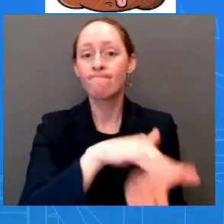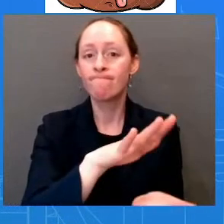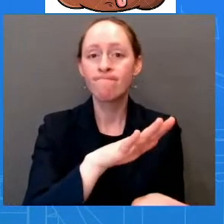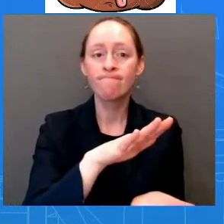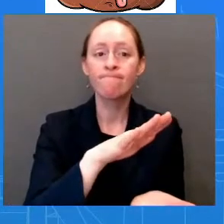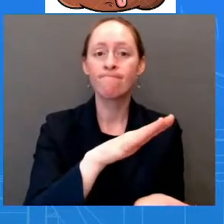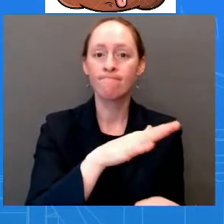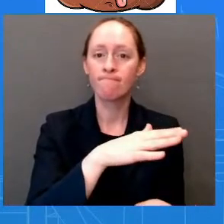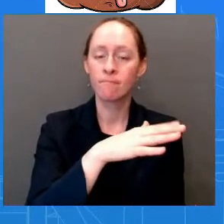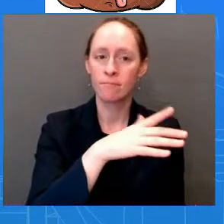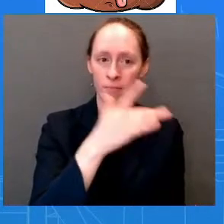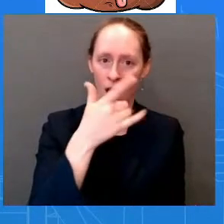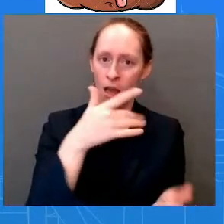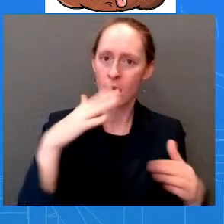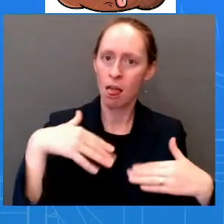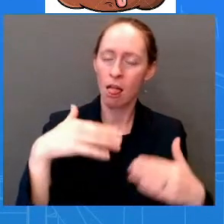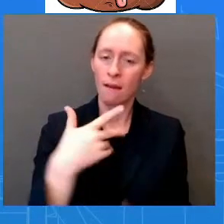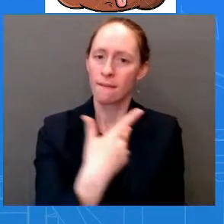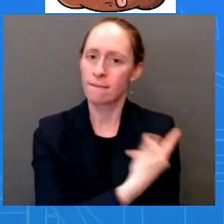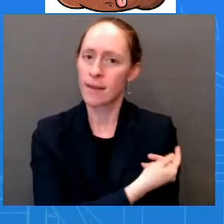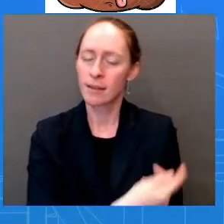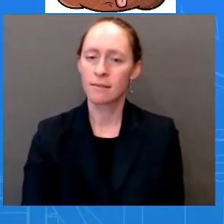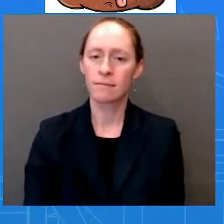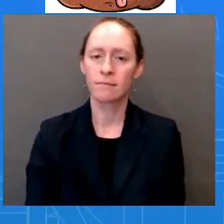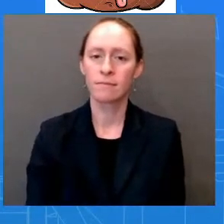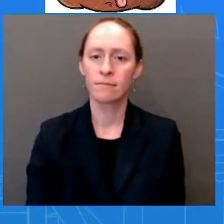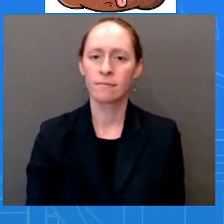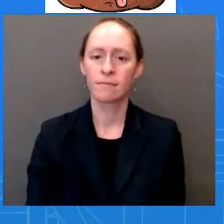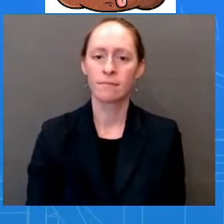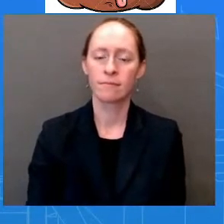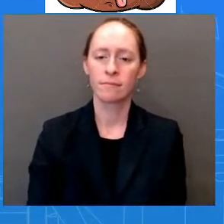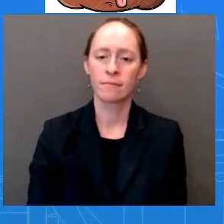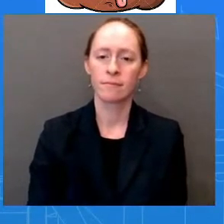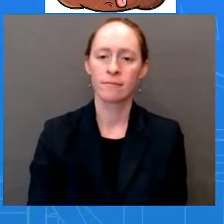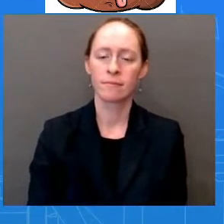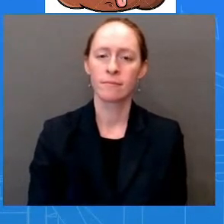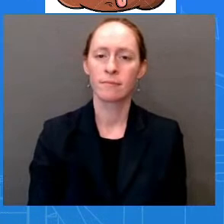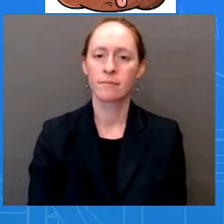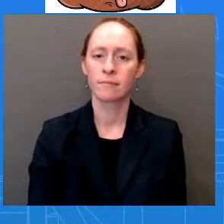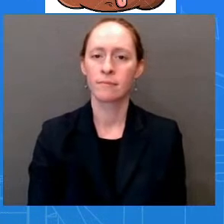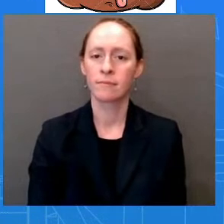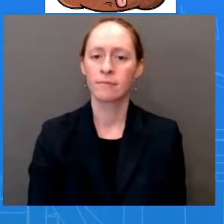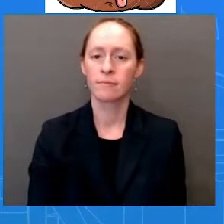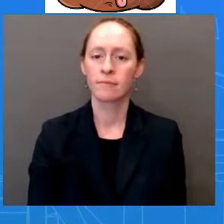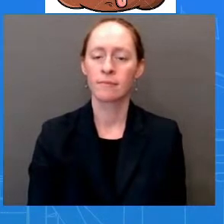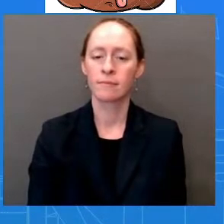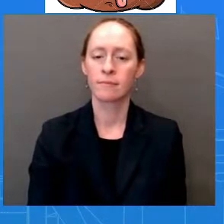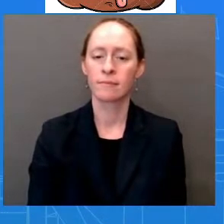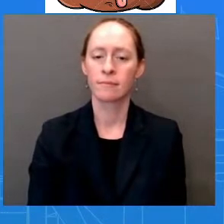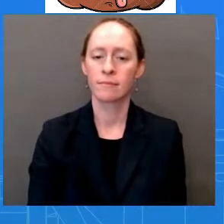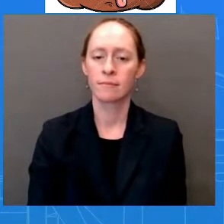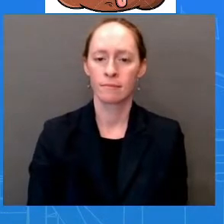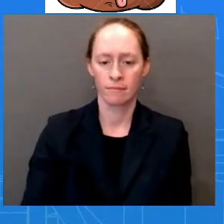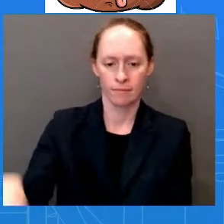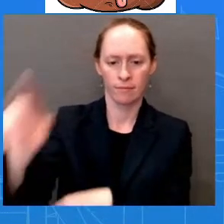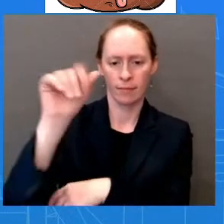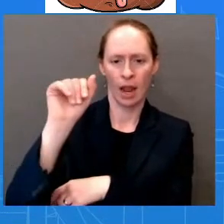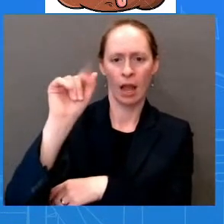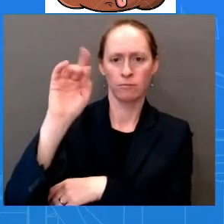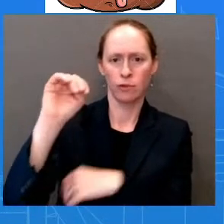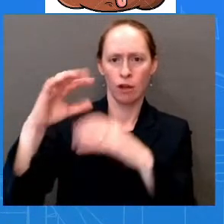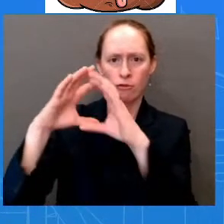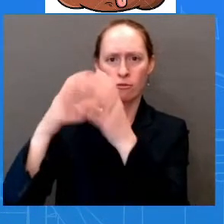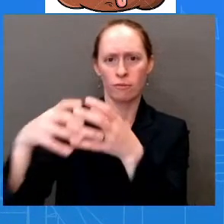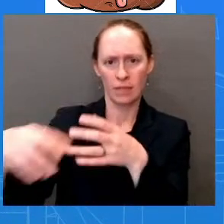administration has backed away from those mandates. Is it fair at this point in the endemic to back away from